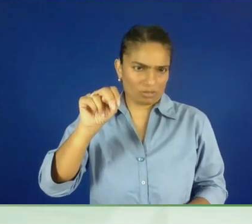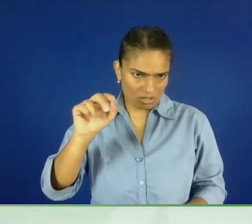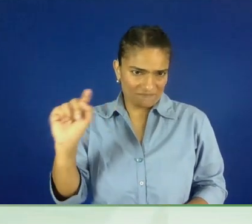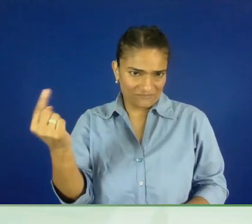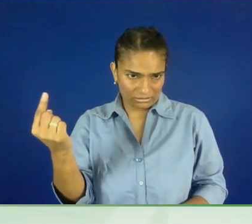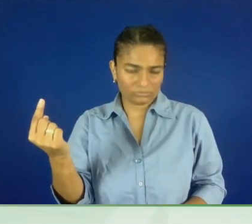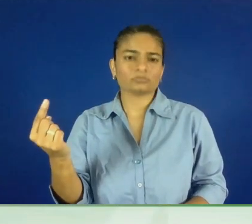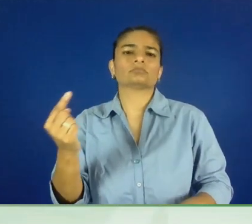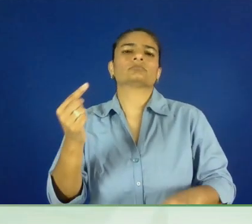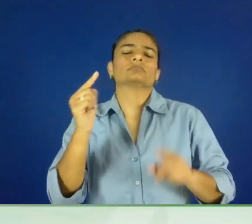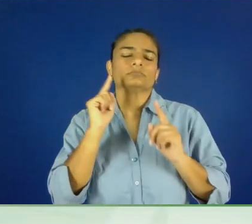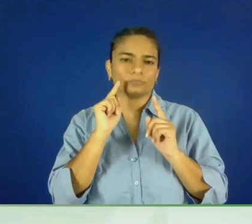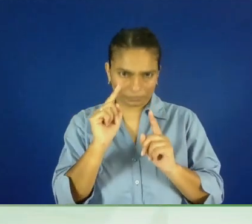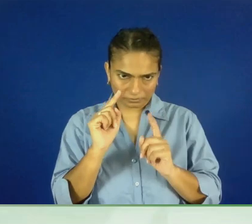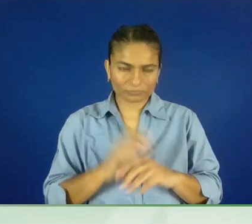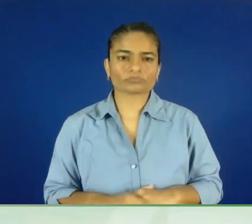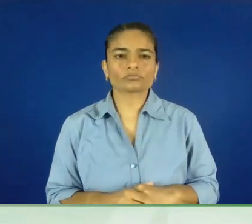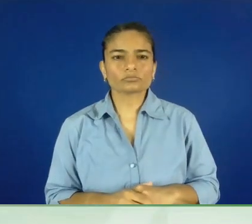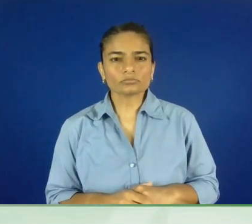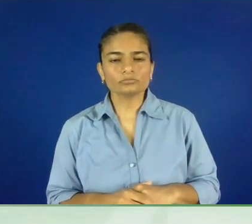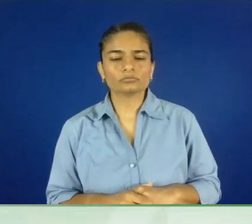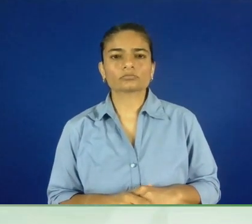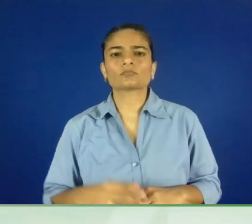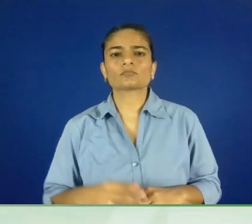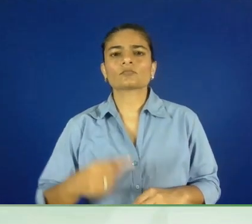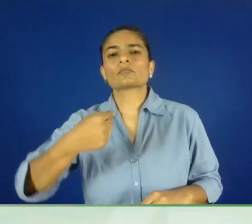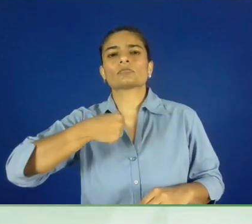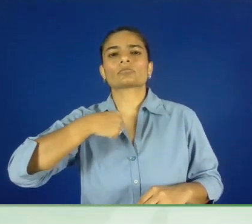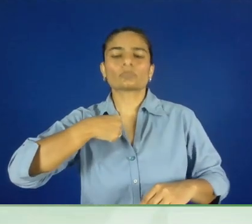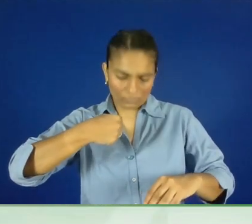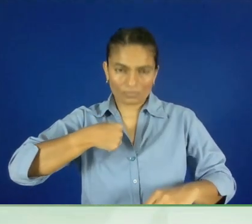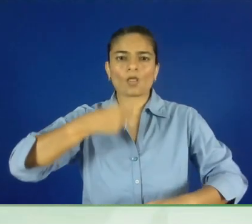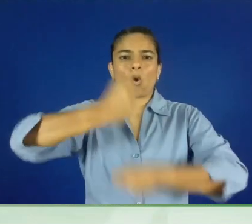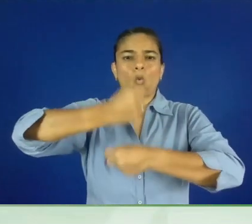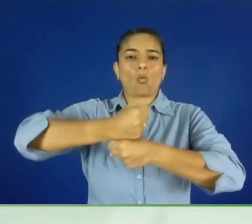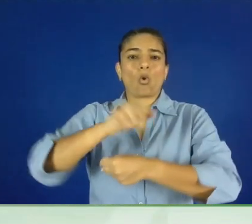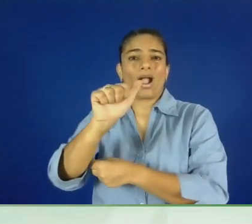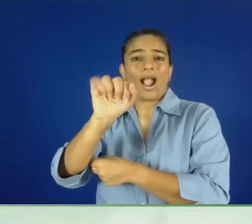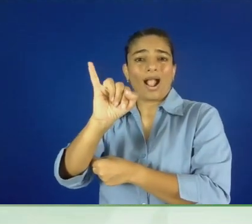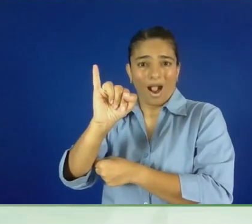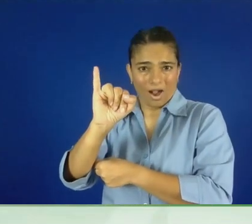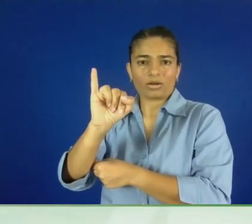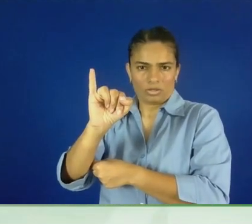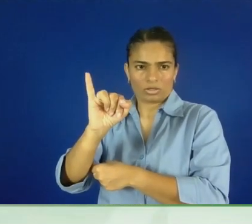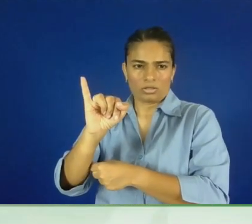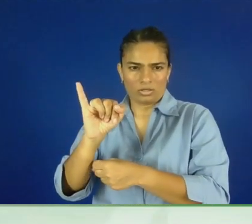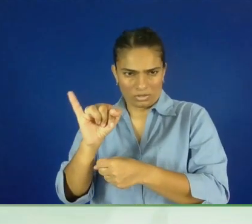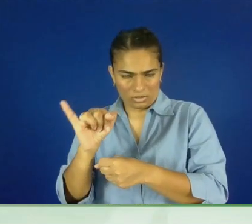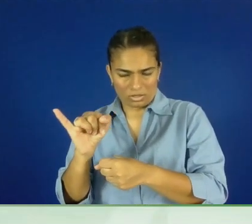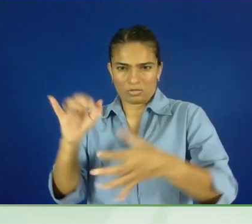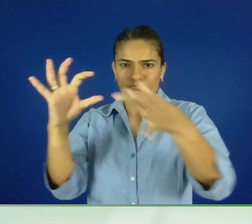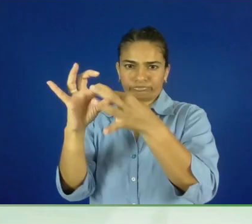on the AI Act in combination with the European Accessibility Act, there is one opportunity which can really